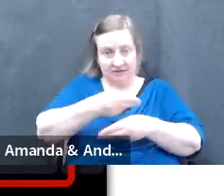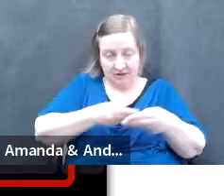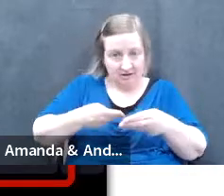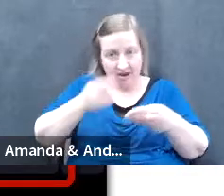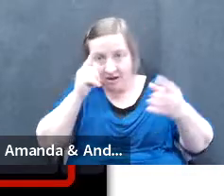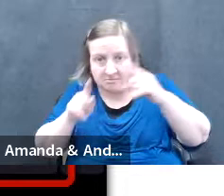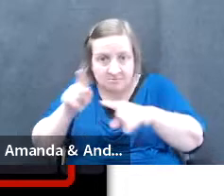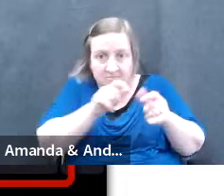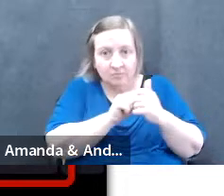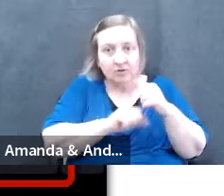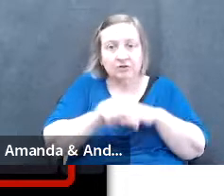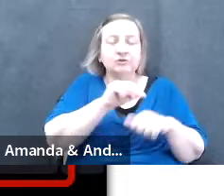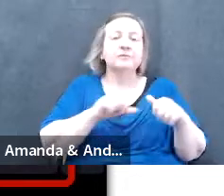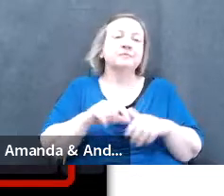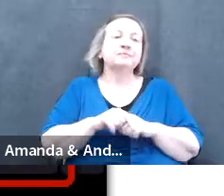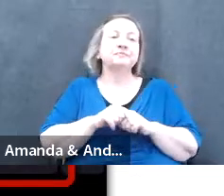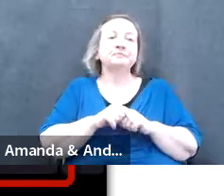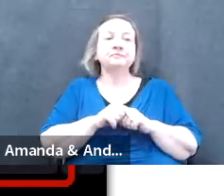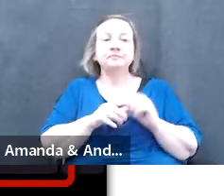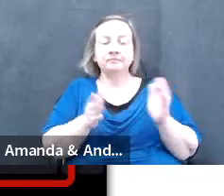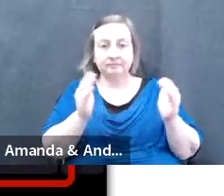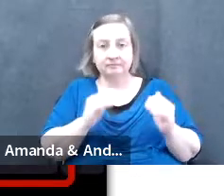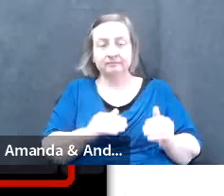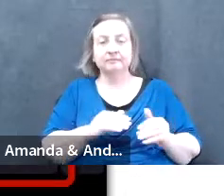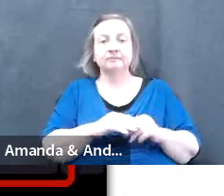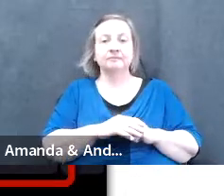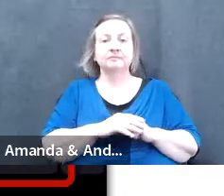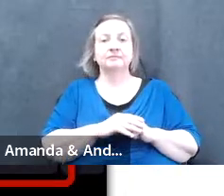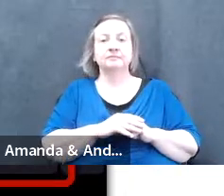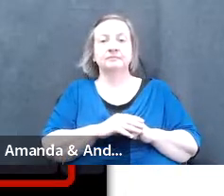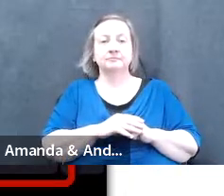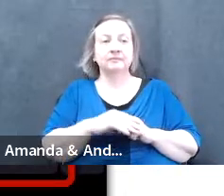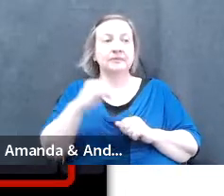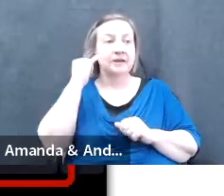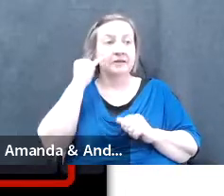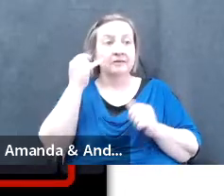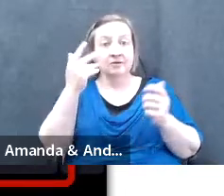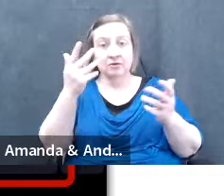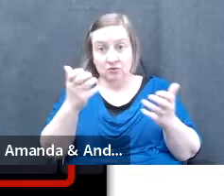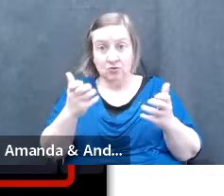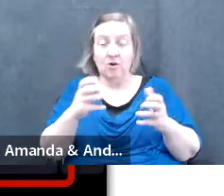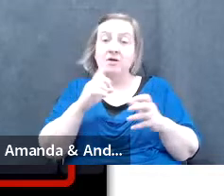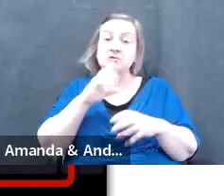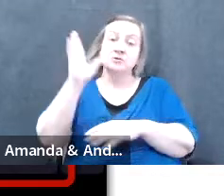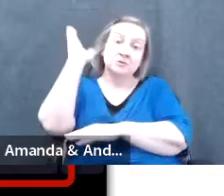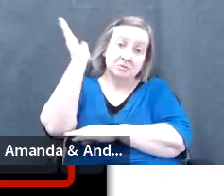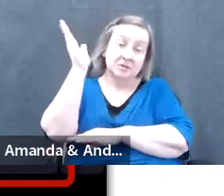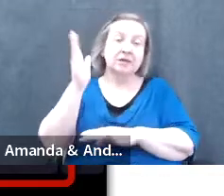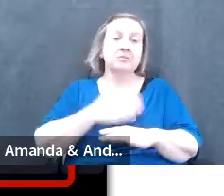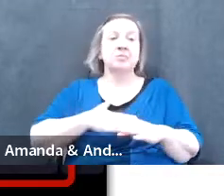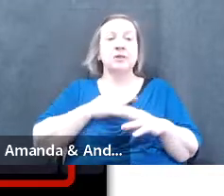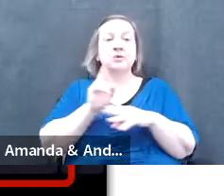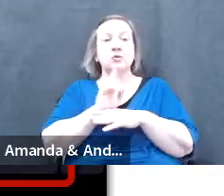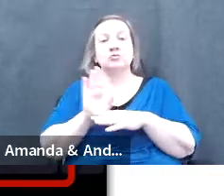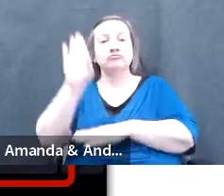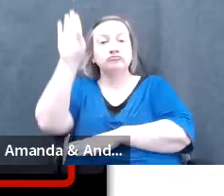other. Moving along, if you would like to speak, please use the raise your hand